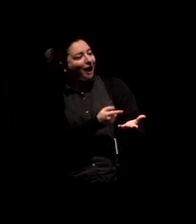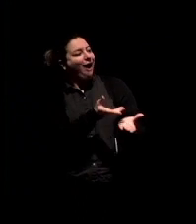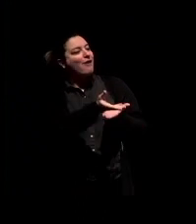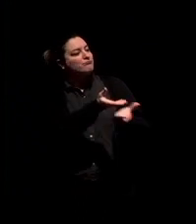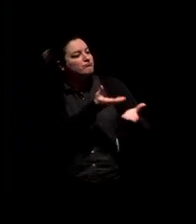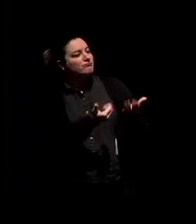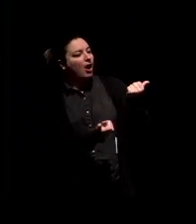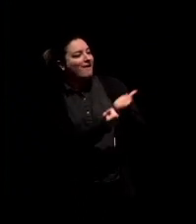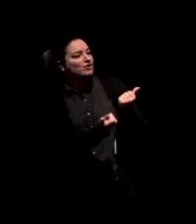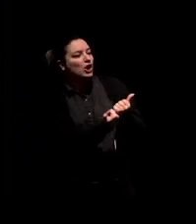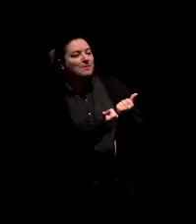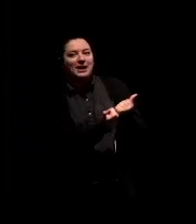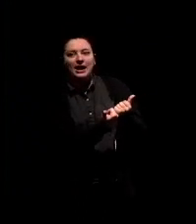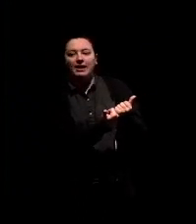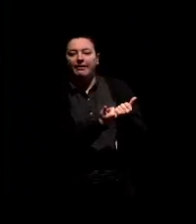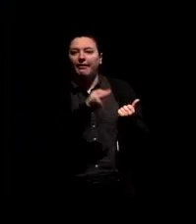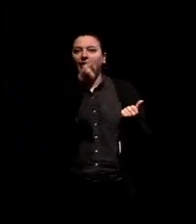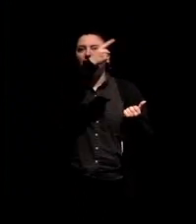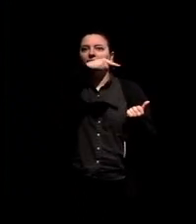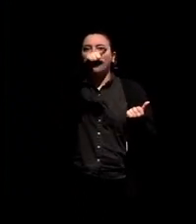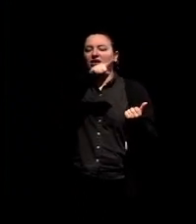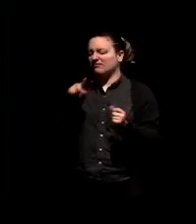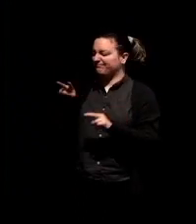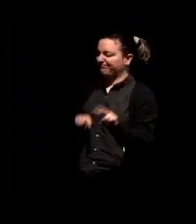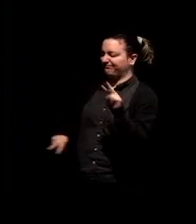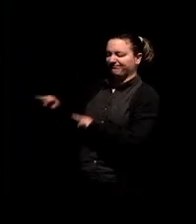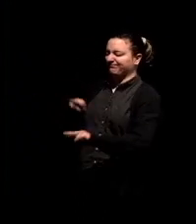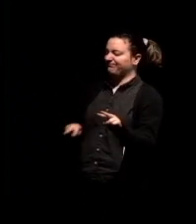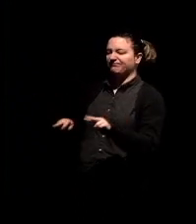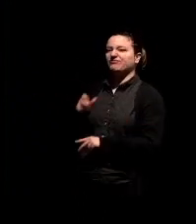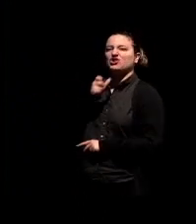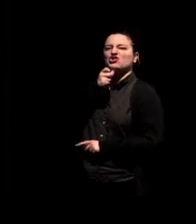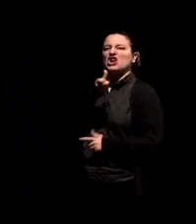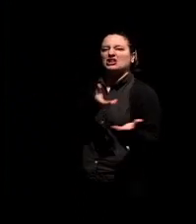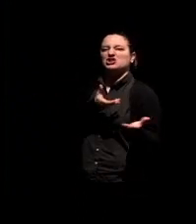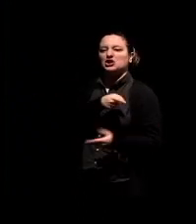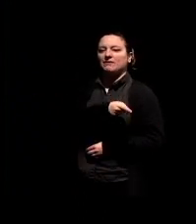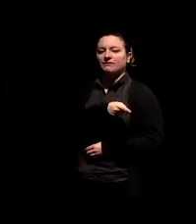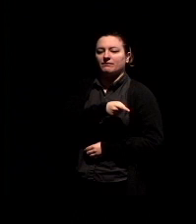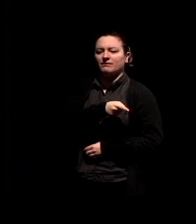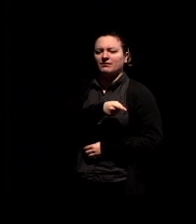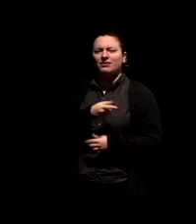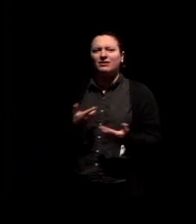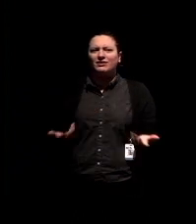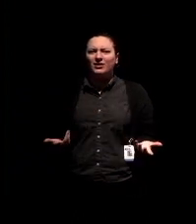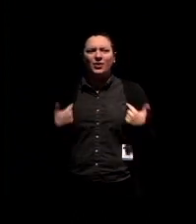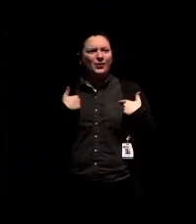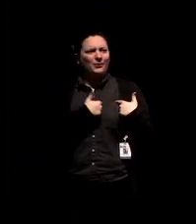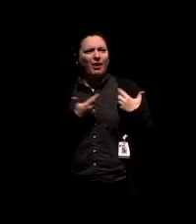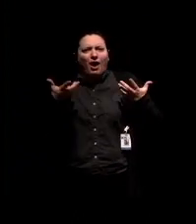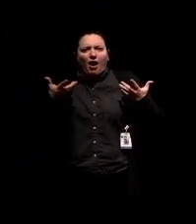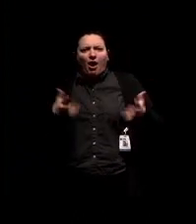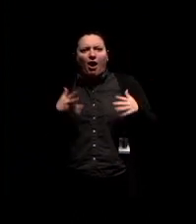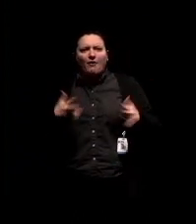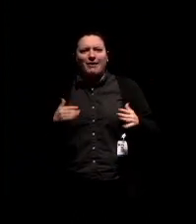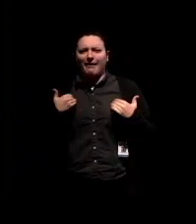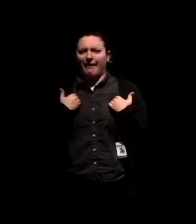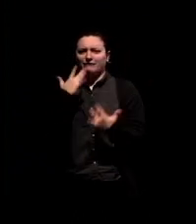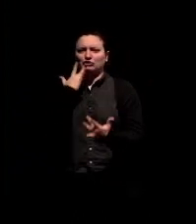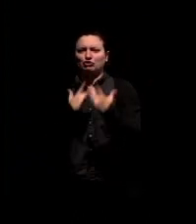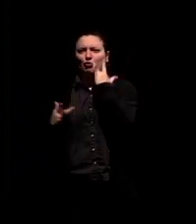LGBTQ clients. What I worry about is that we already face a mental health care professional shortage in the United